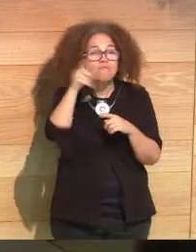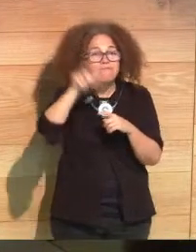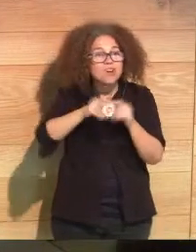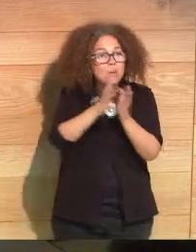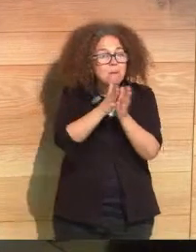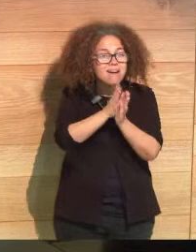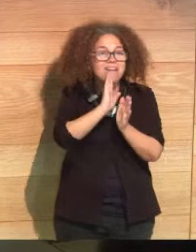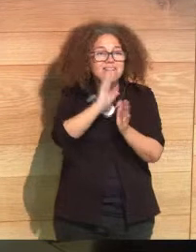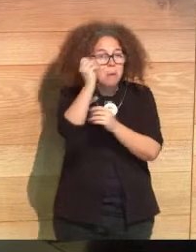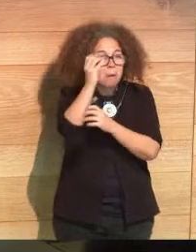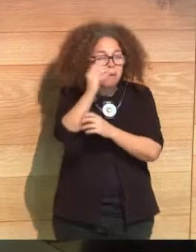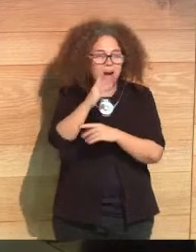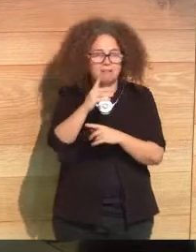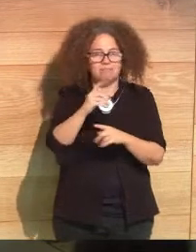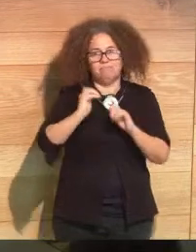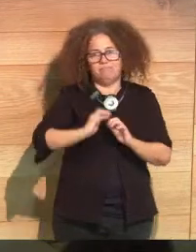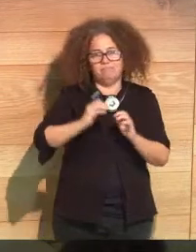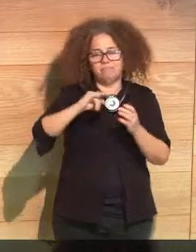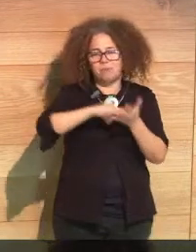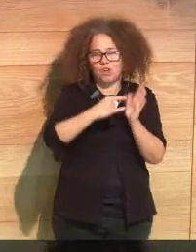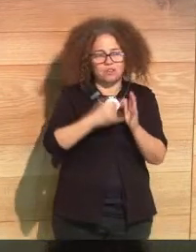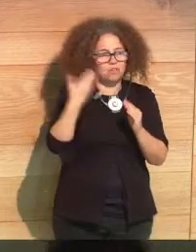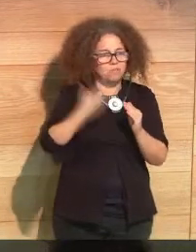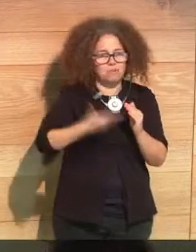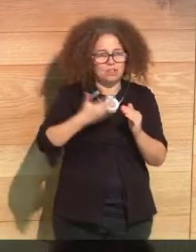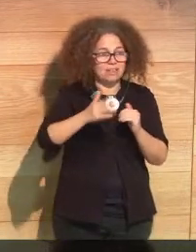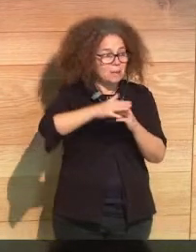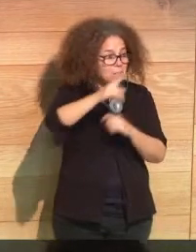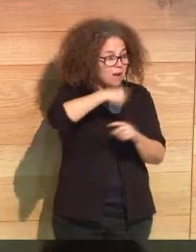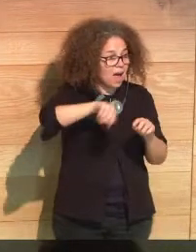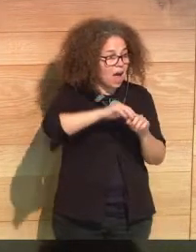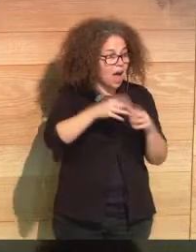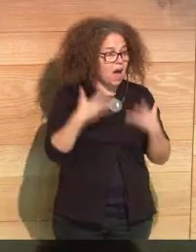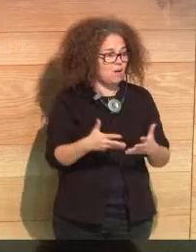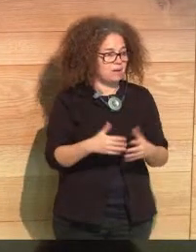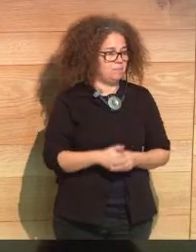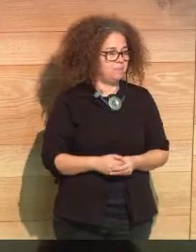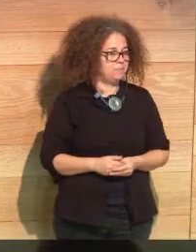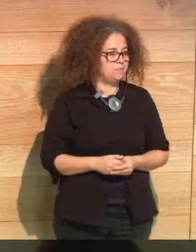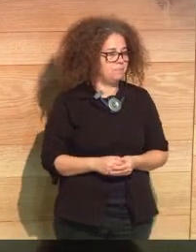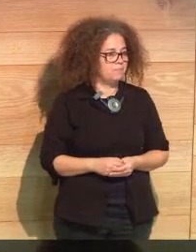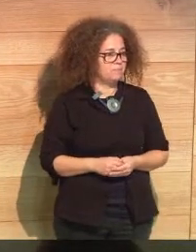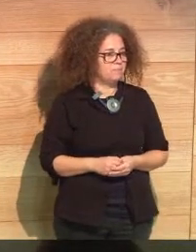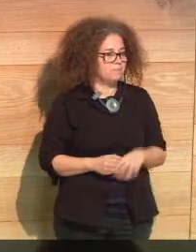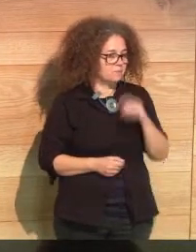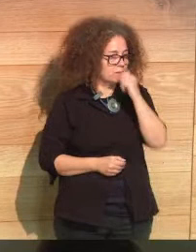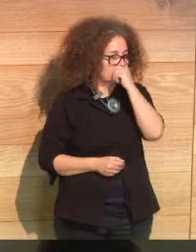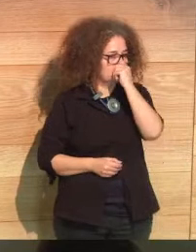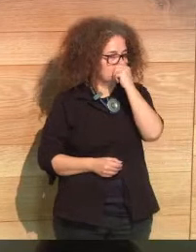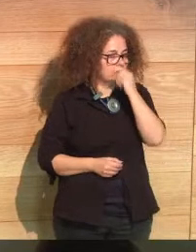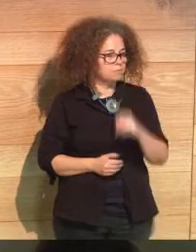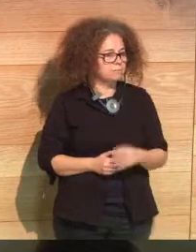developing the exhibition that we are starting today, and well, I think it's a very relevant and pertinent project right now.